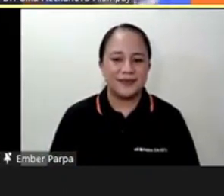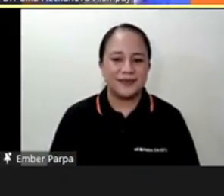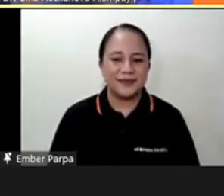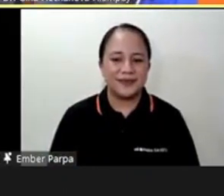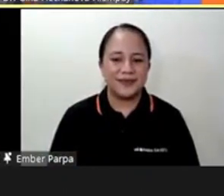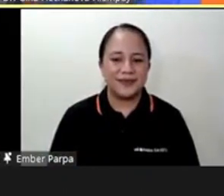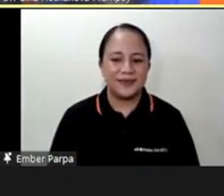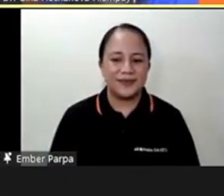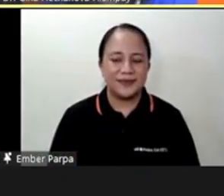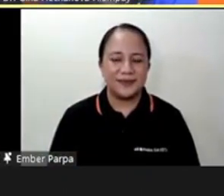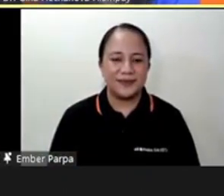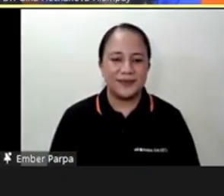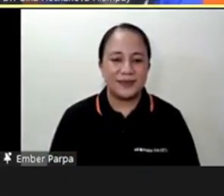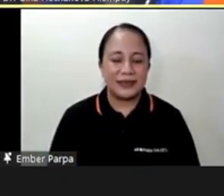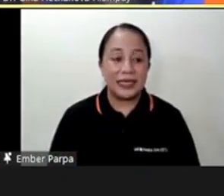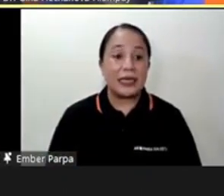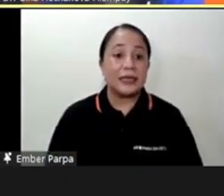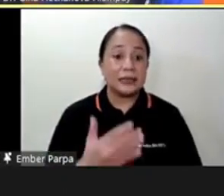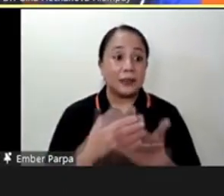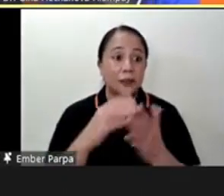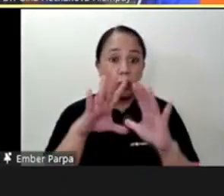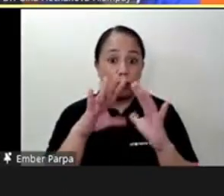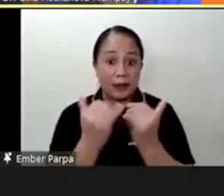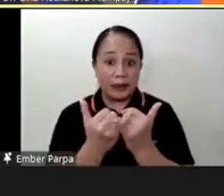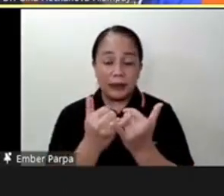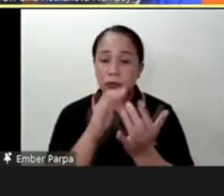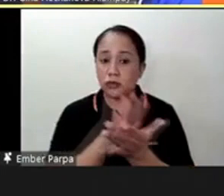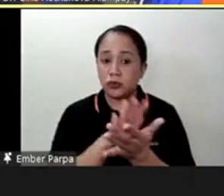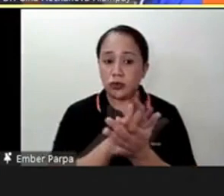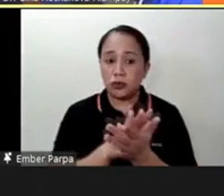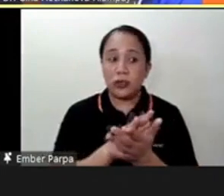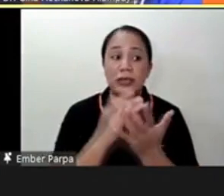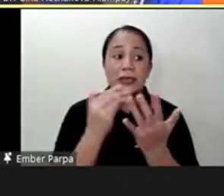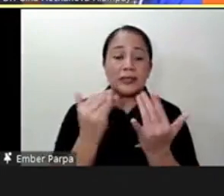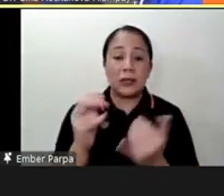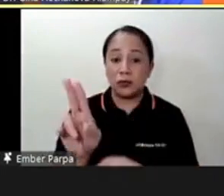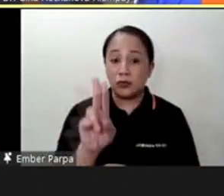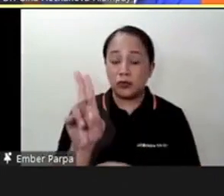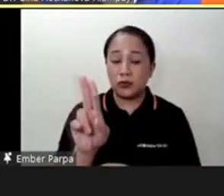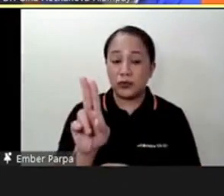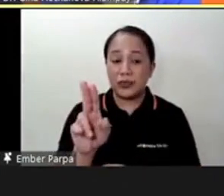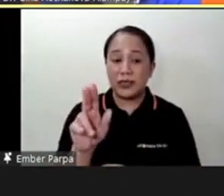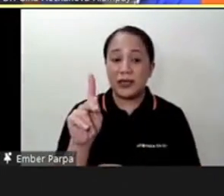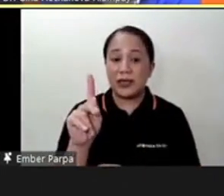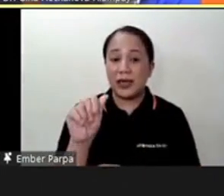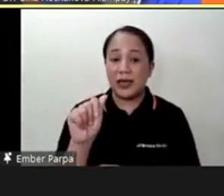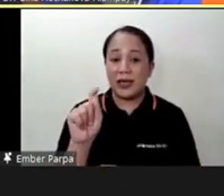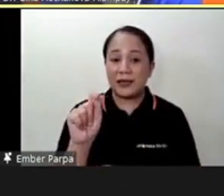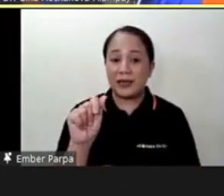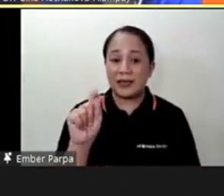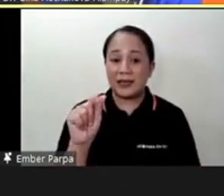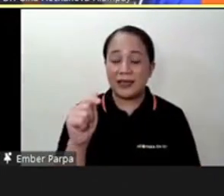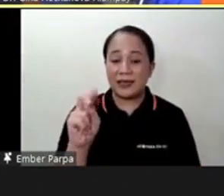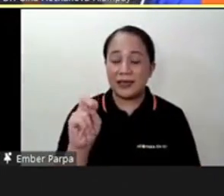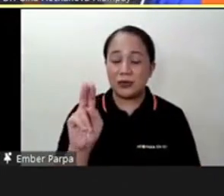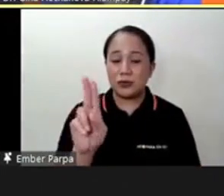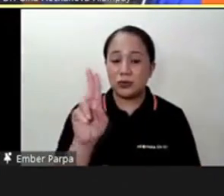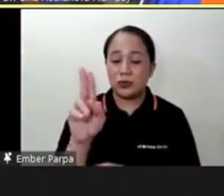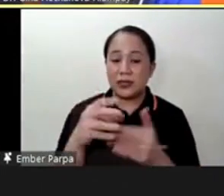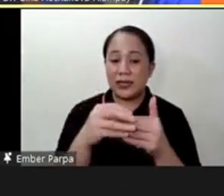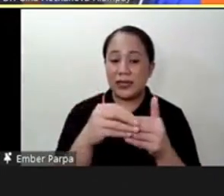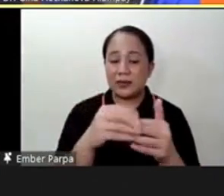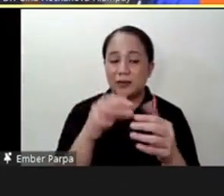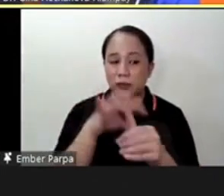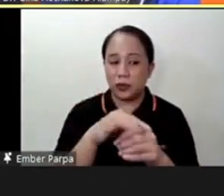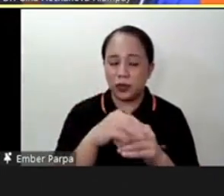So some companies, some schools are actually now using Katatagan as part of their guidance programs